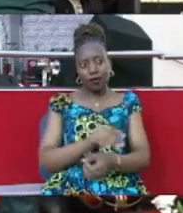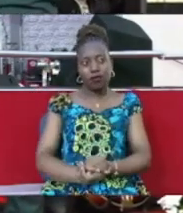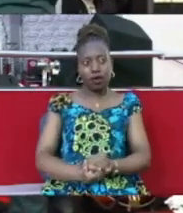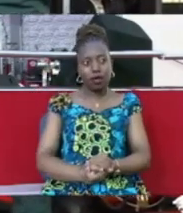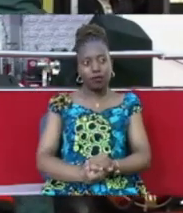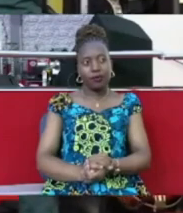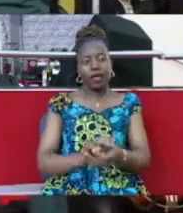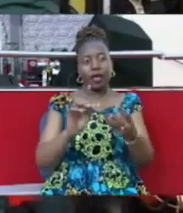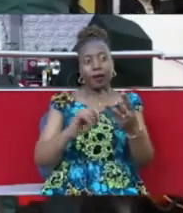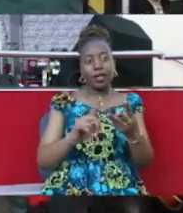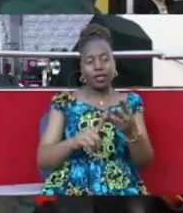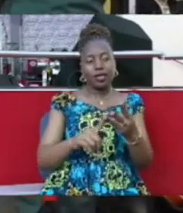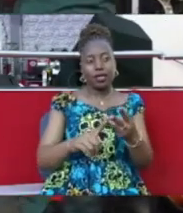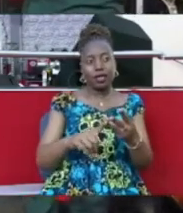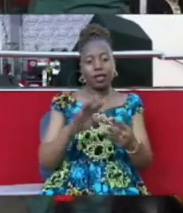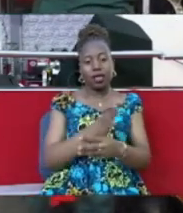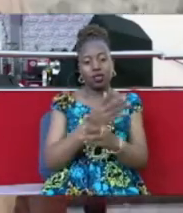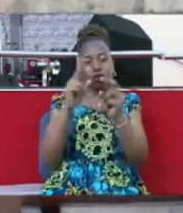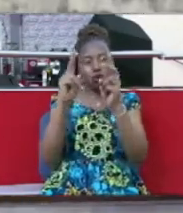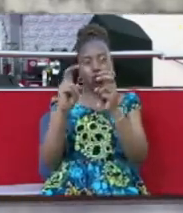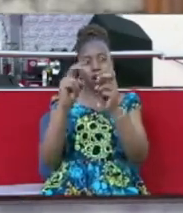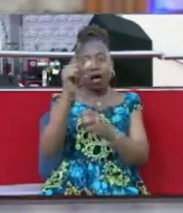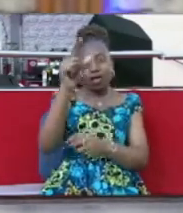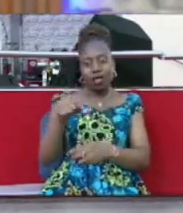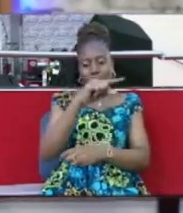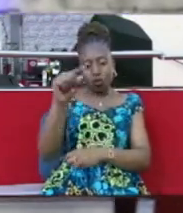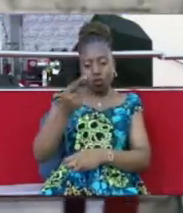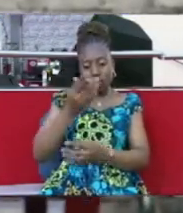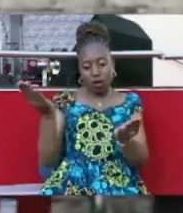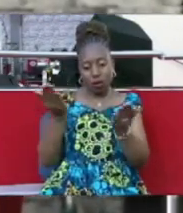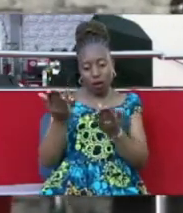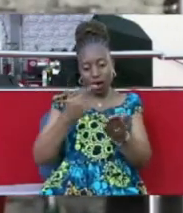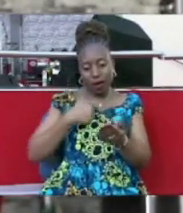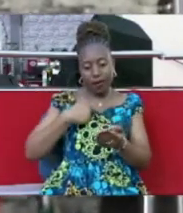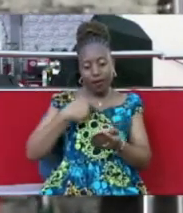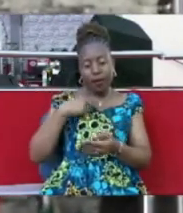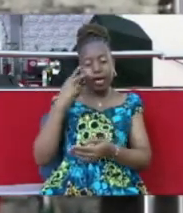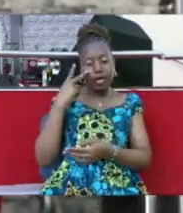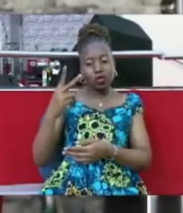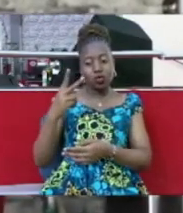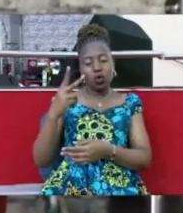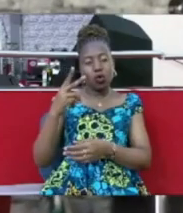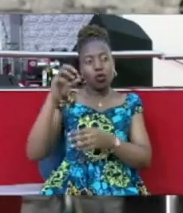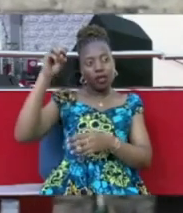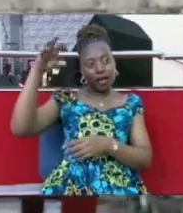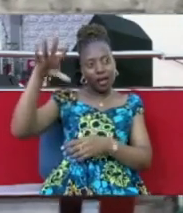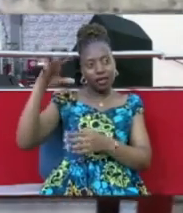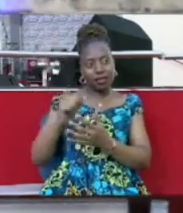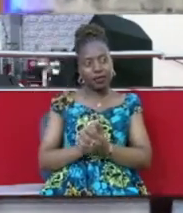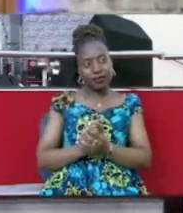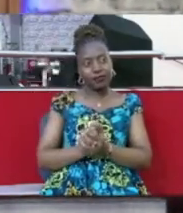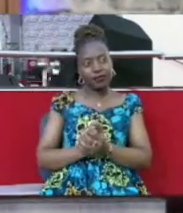At the cross where I first saw the light. It never fades. How is she? It still carries with